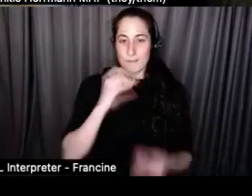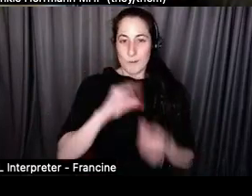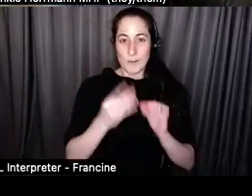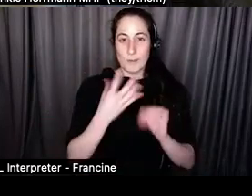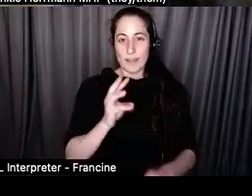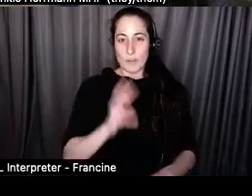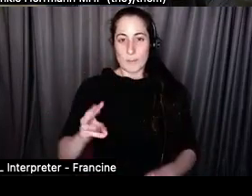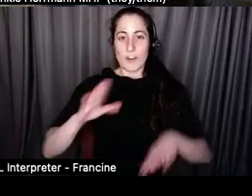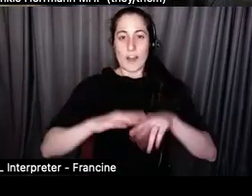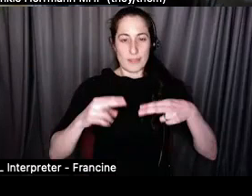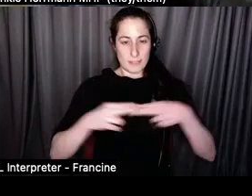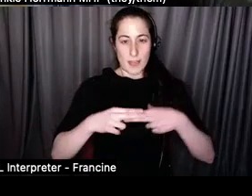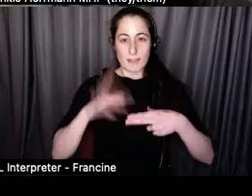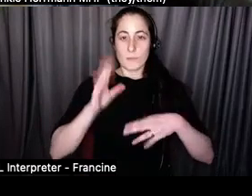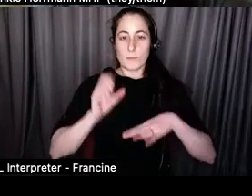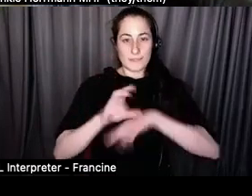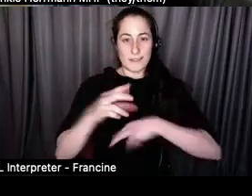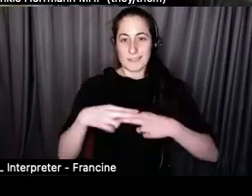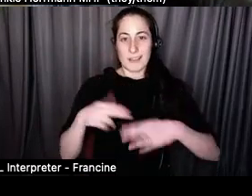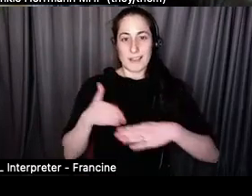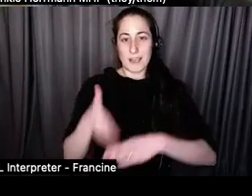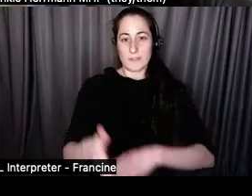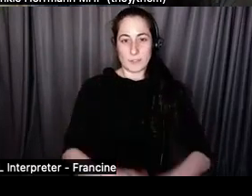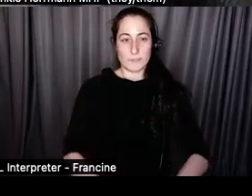on the slides that we will be sharing.